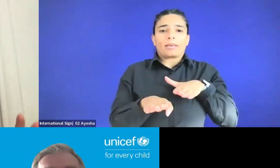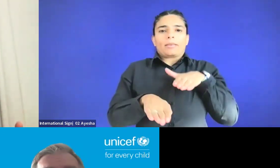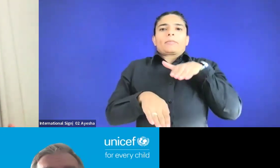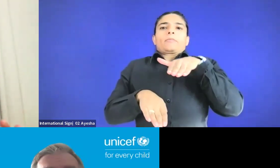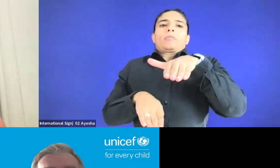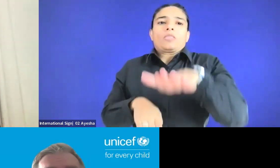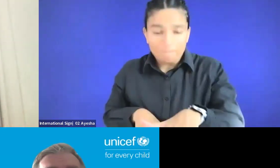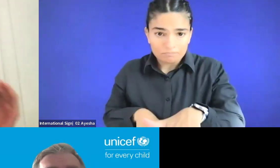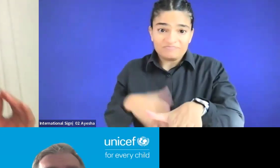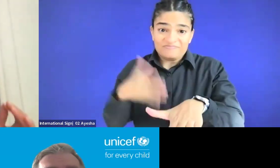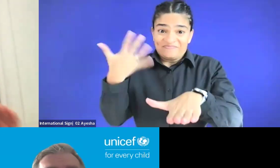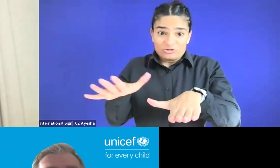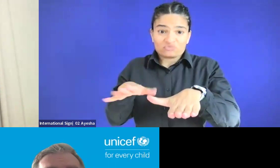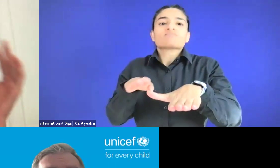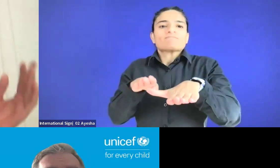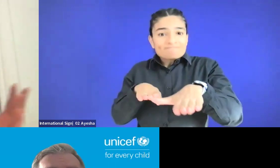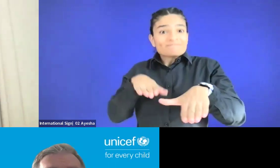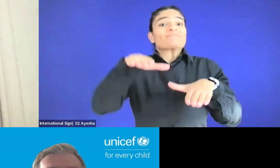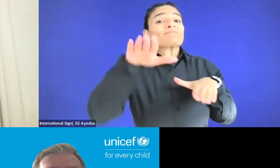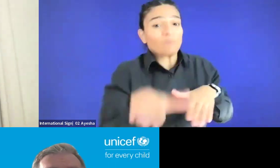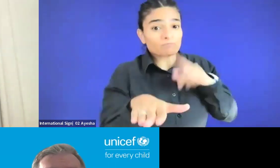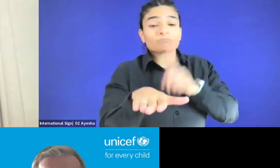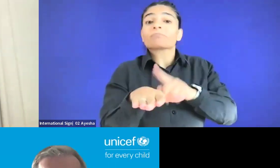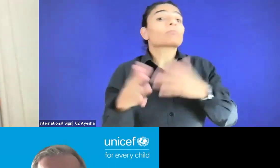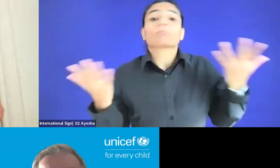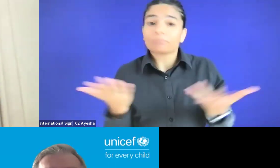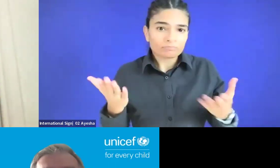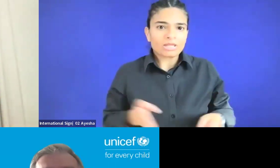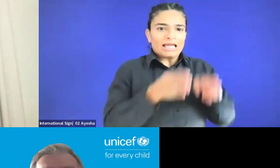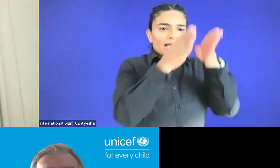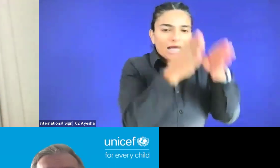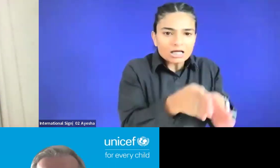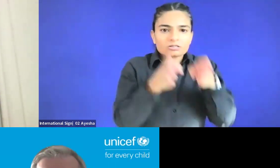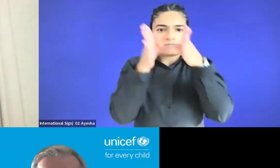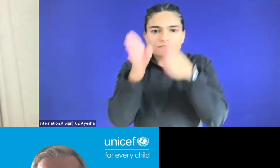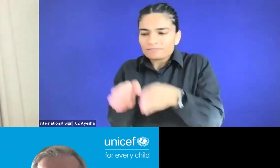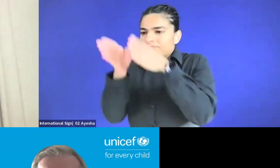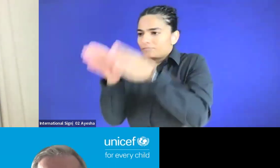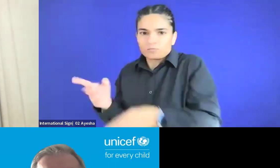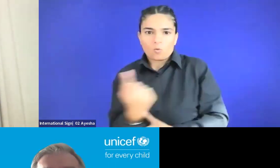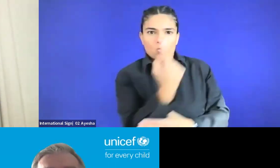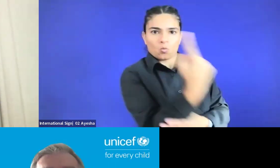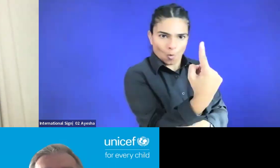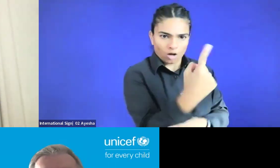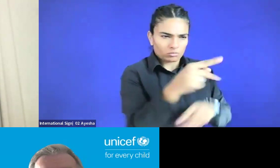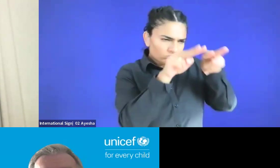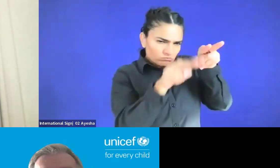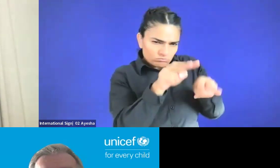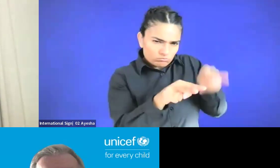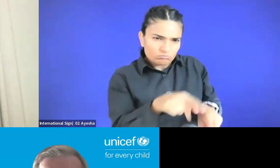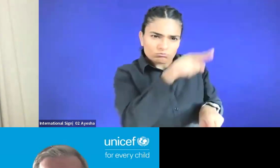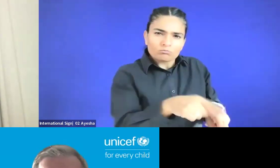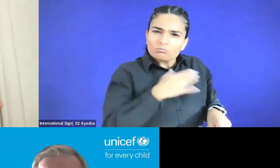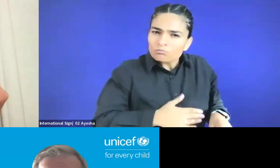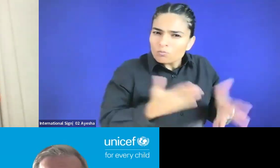individual assessment to tailor individual packages for a specific child. And of course, for this, we